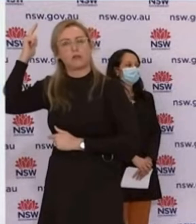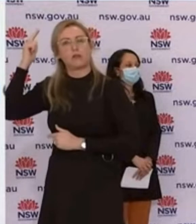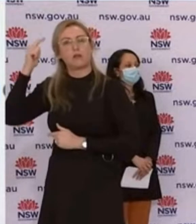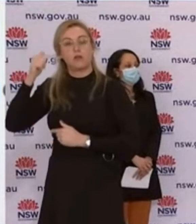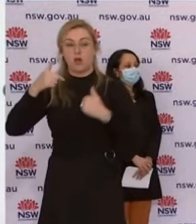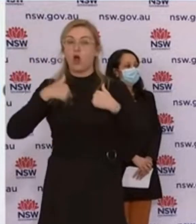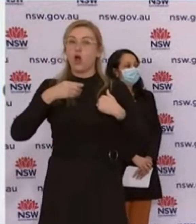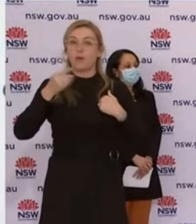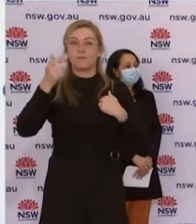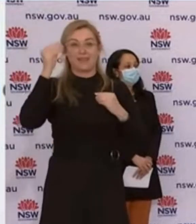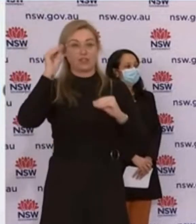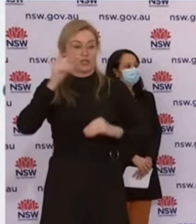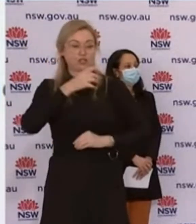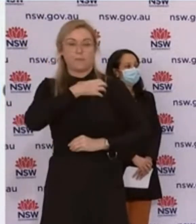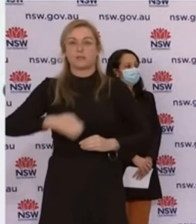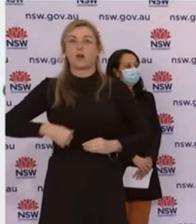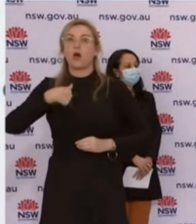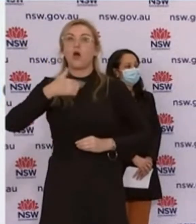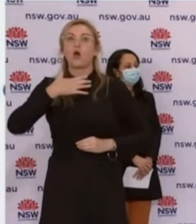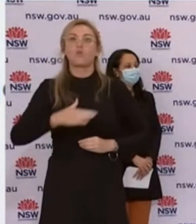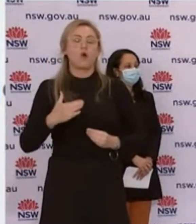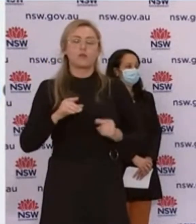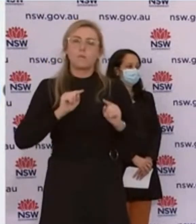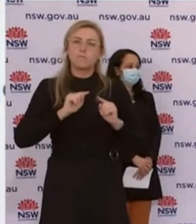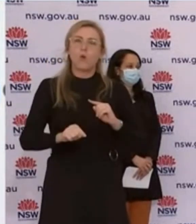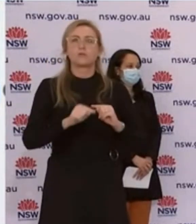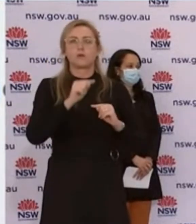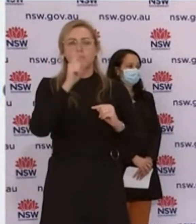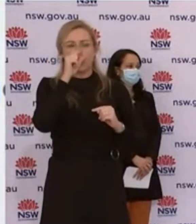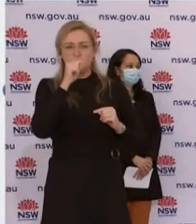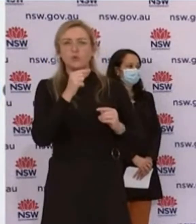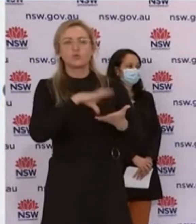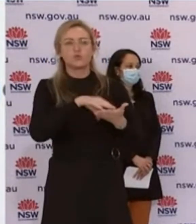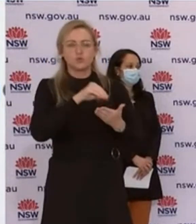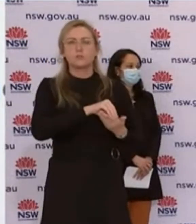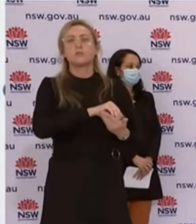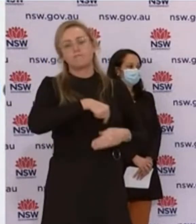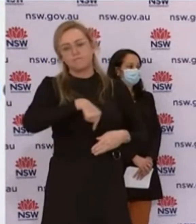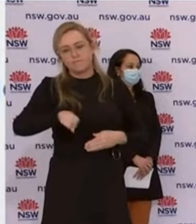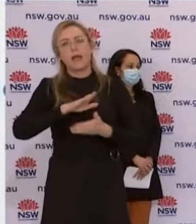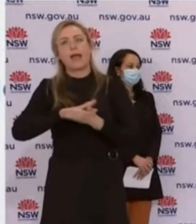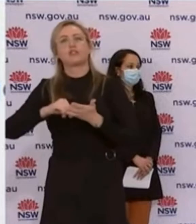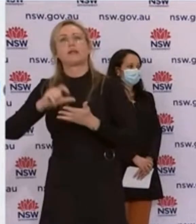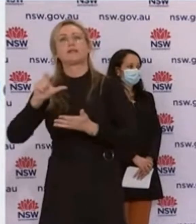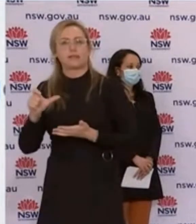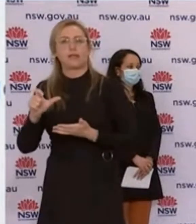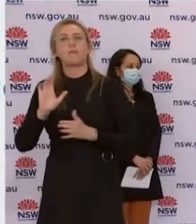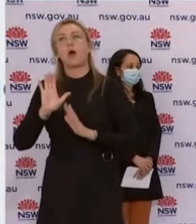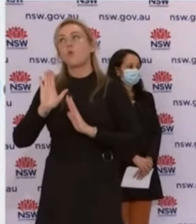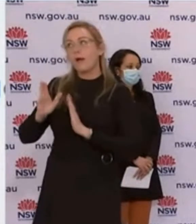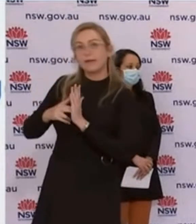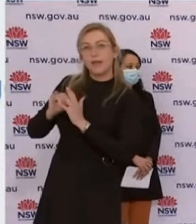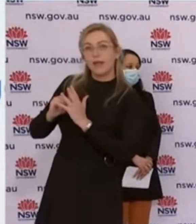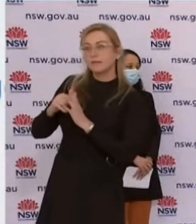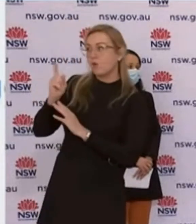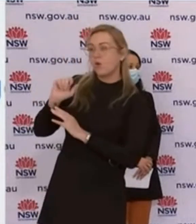as Education Minister, I want as many students as possible to be able to show us what they know through their written examinations, but I await that advice from NESA